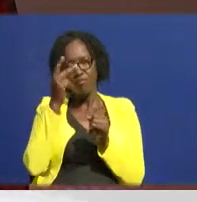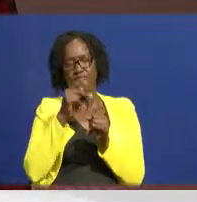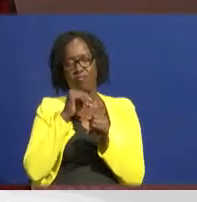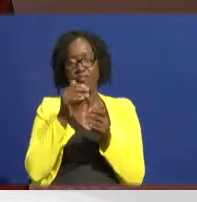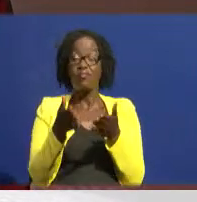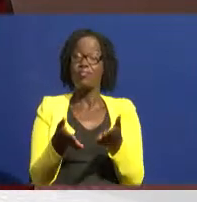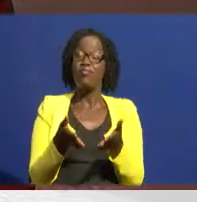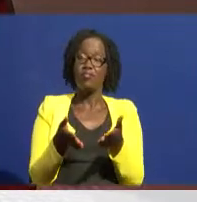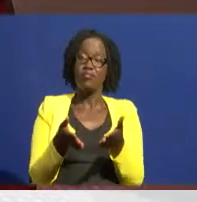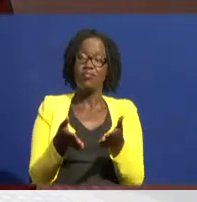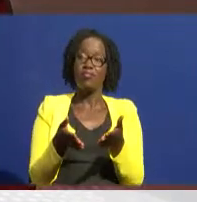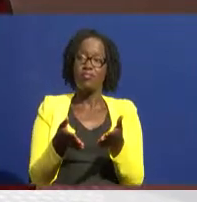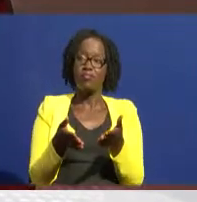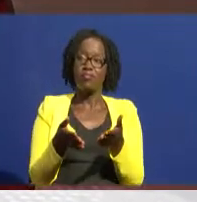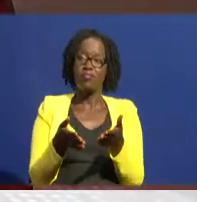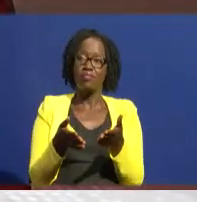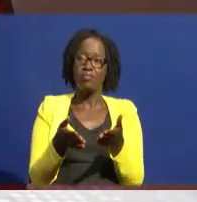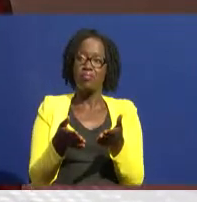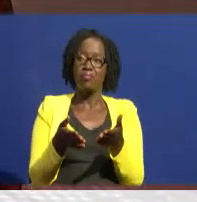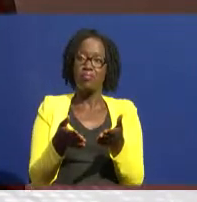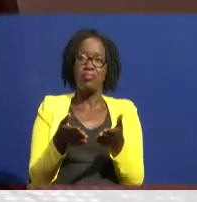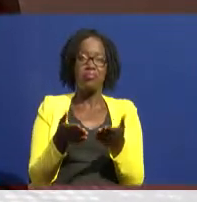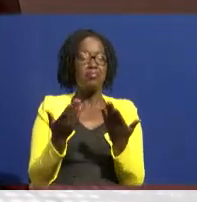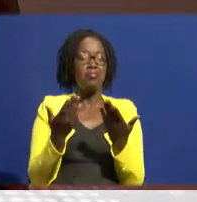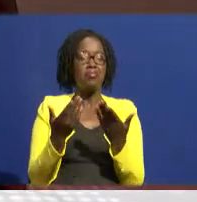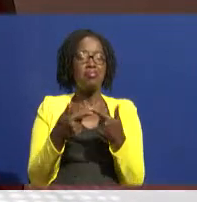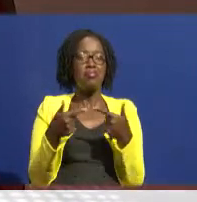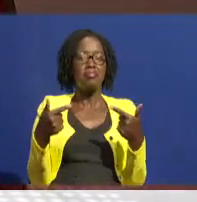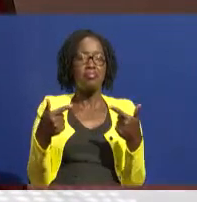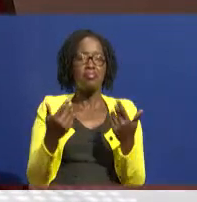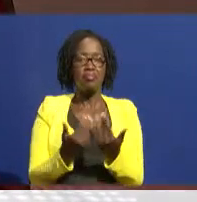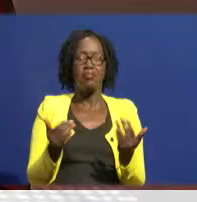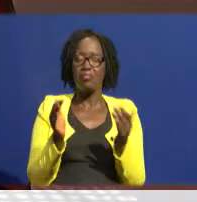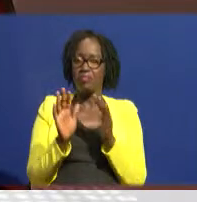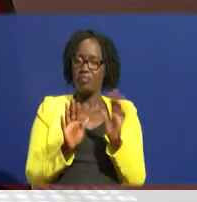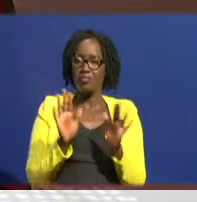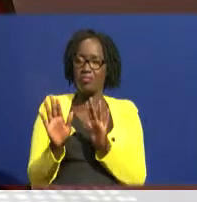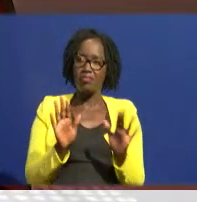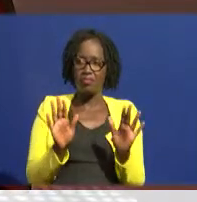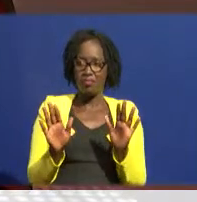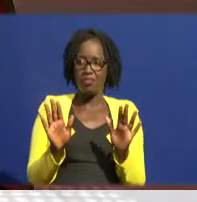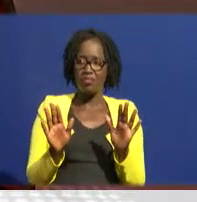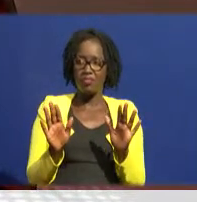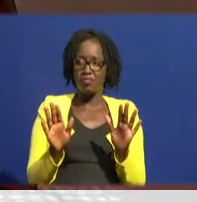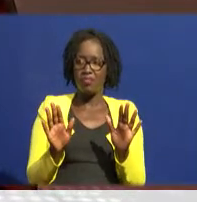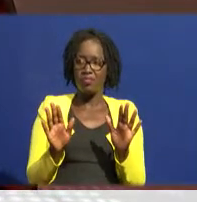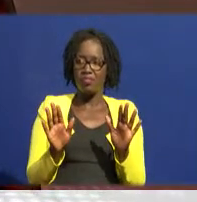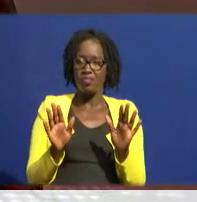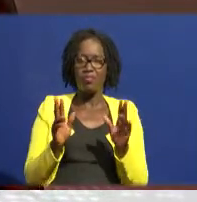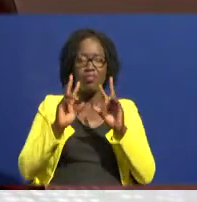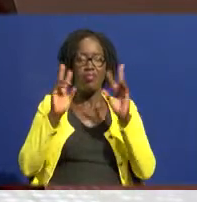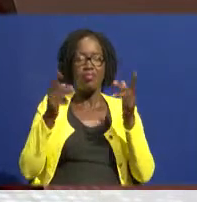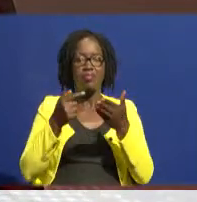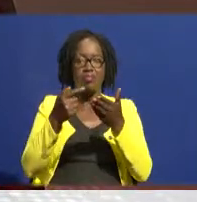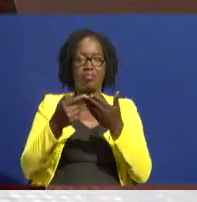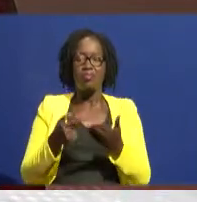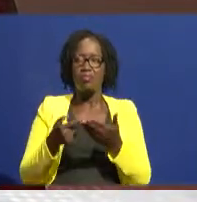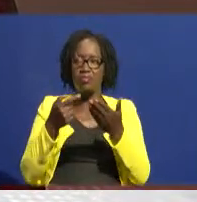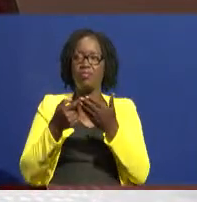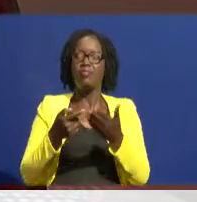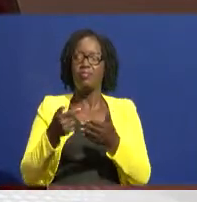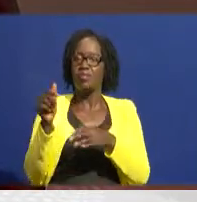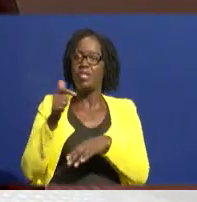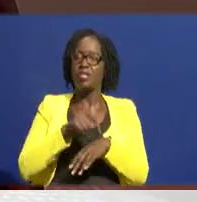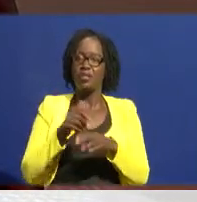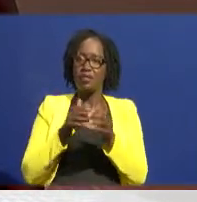being present and not befriending their children. And these are largely issues that we discuss whenever we meet